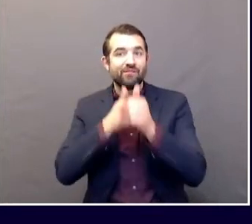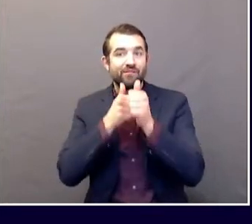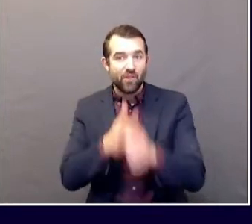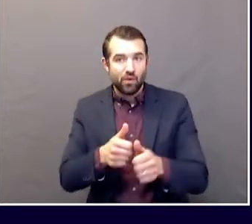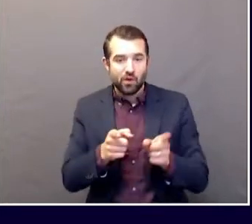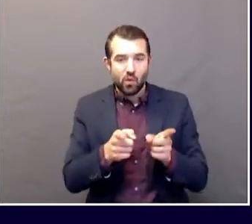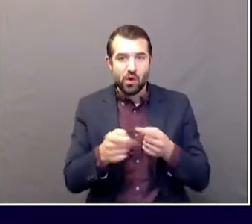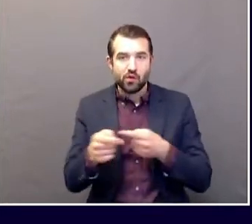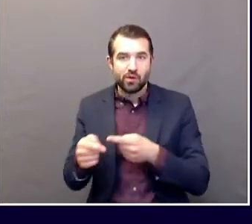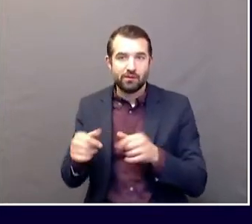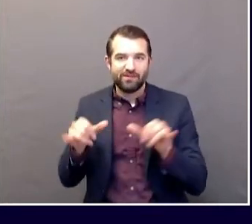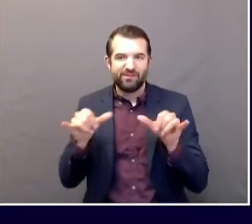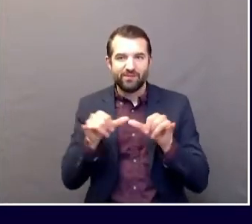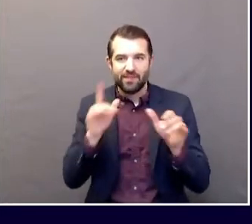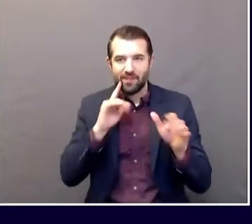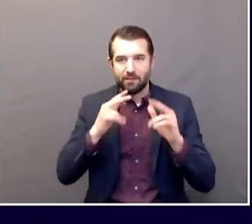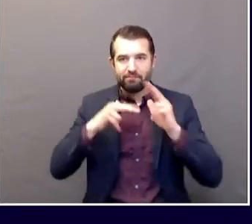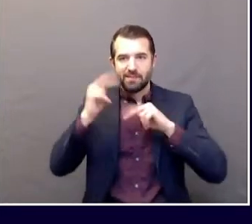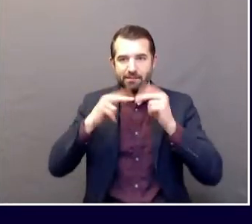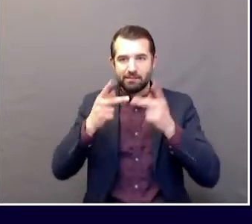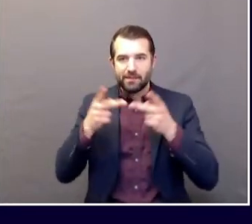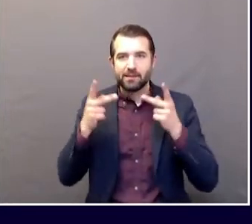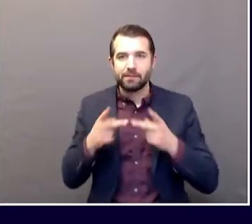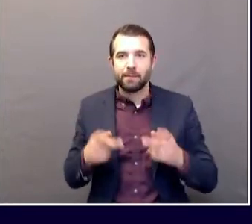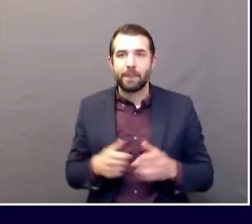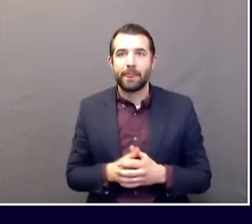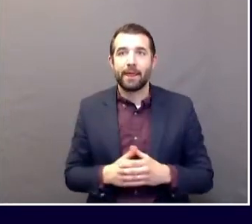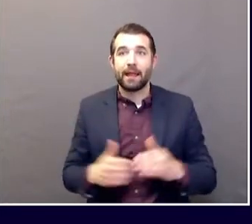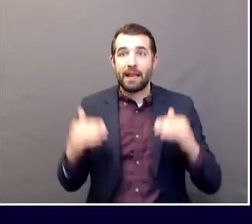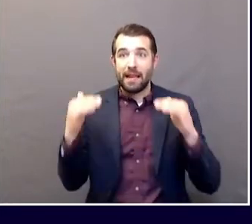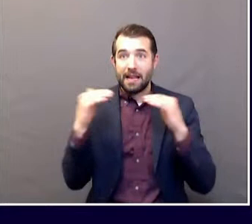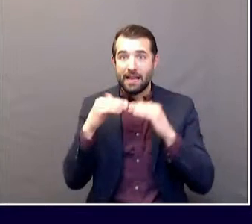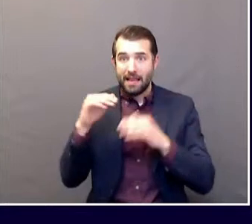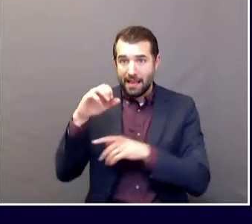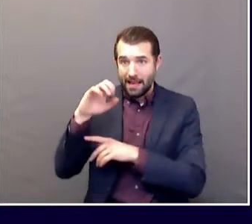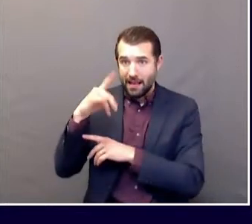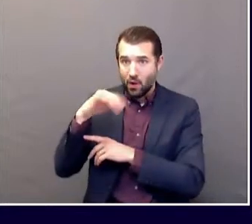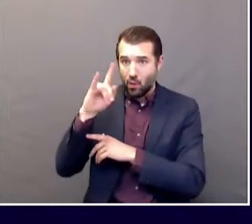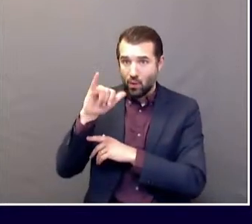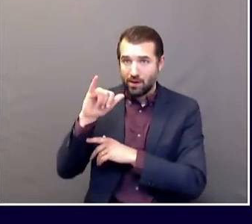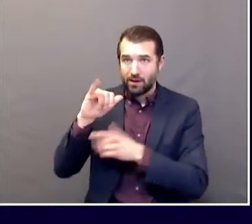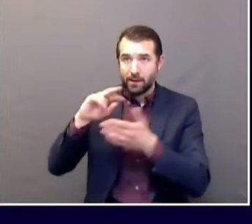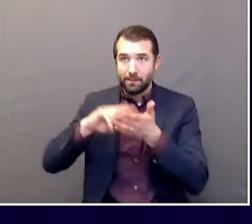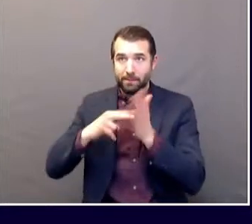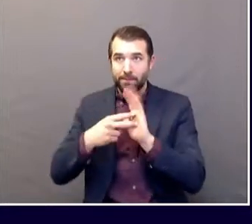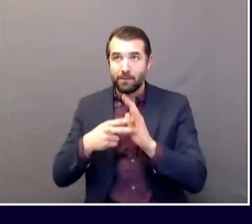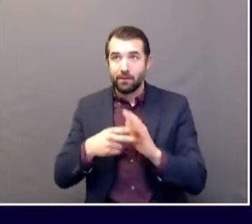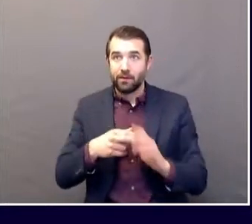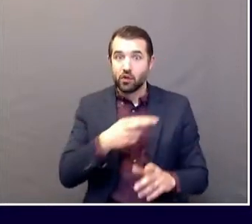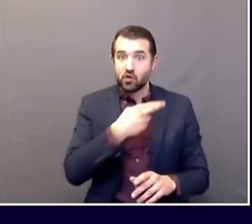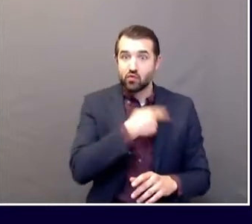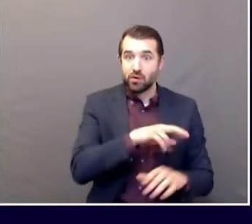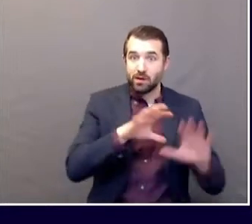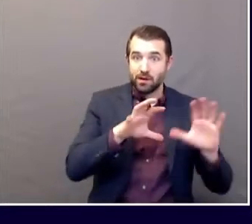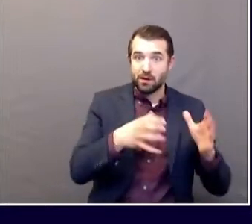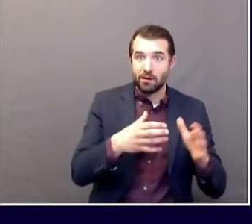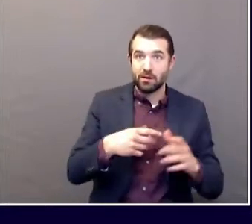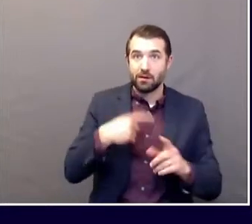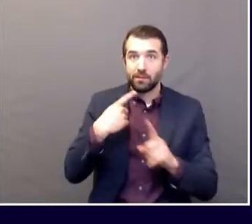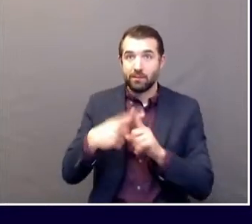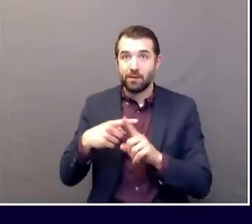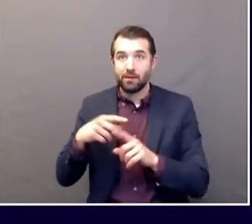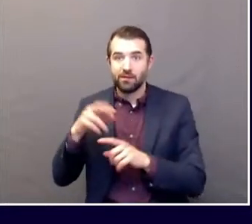mean between houses of worship and retail spaces? How they were brought to sort of an even keel? Correct. Okay,